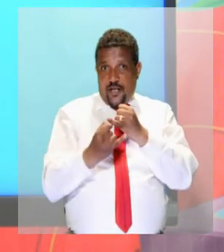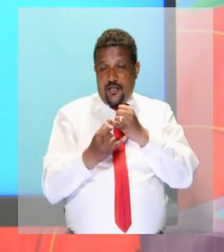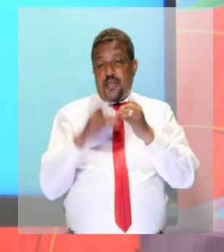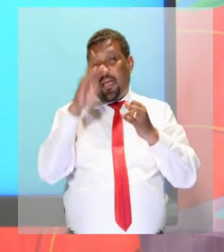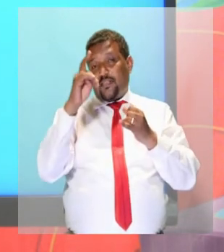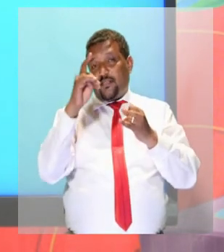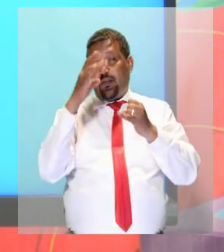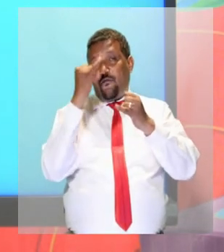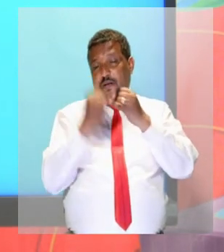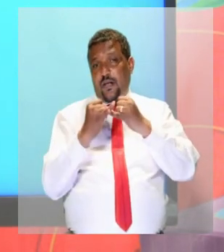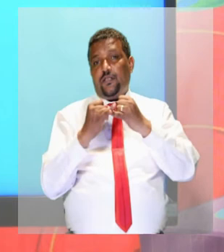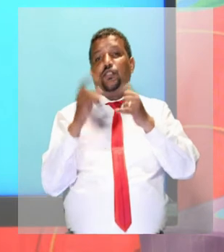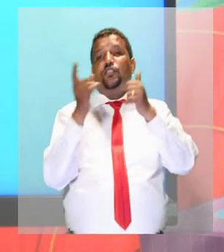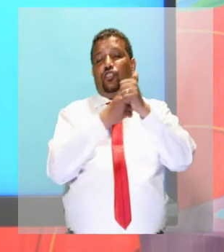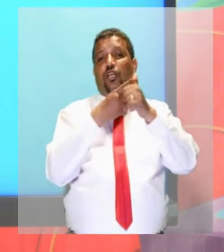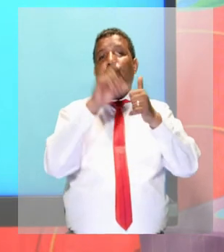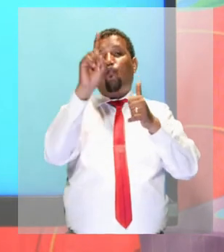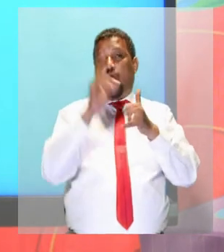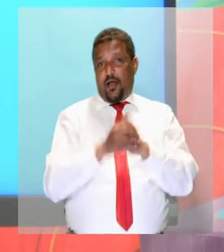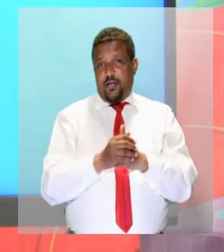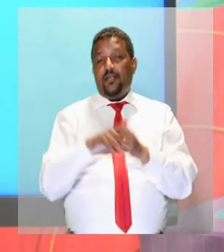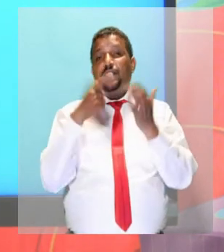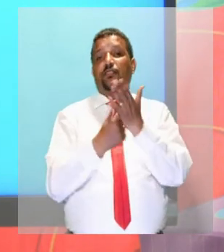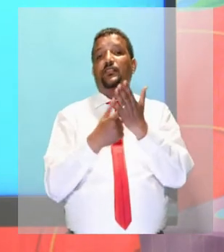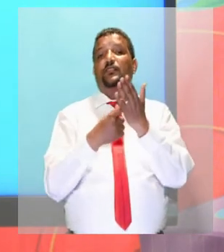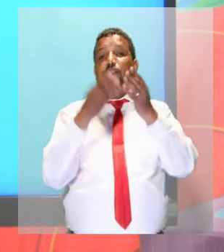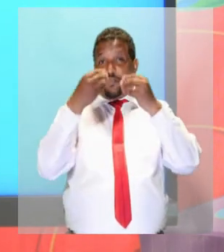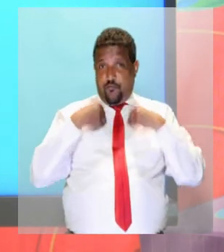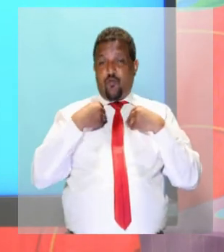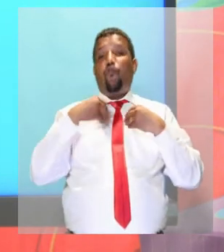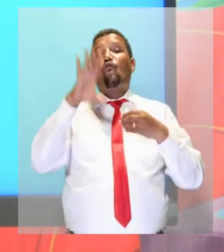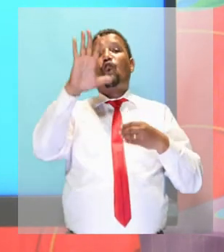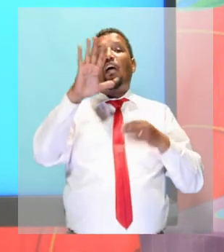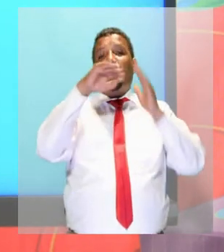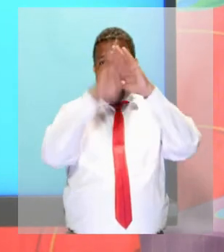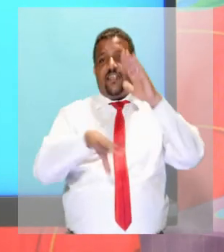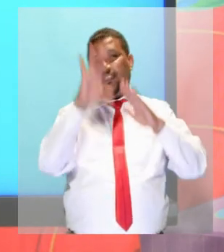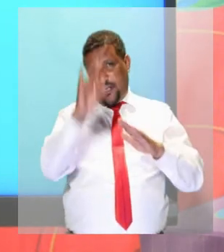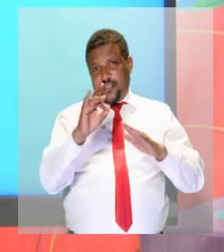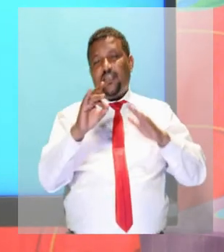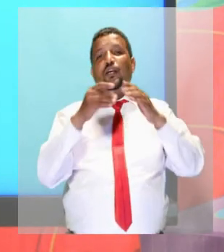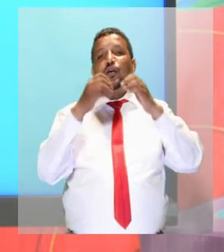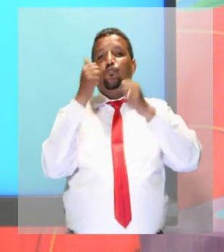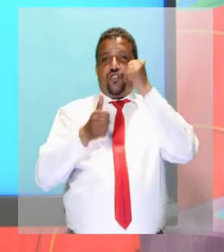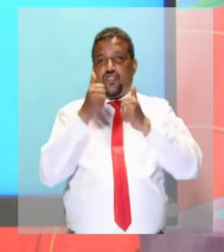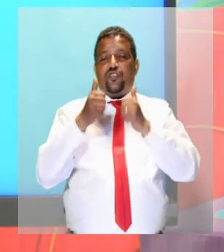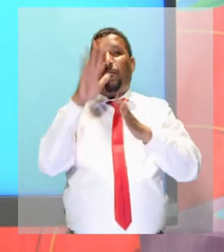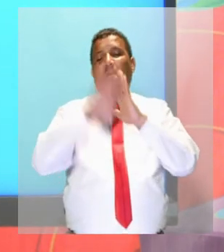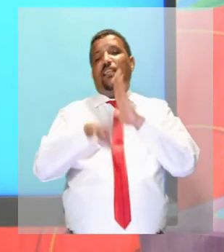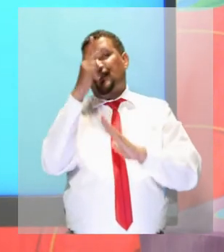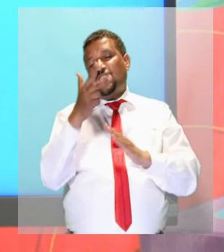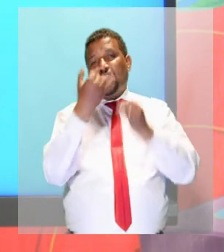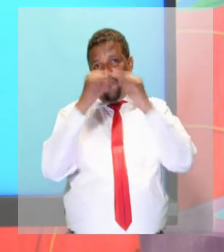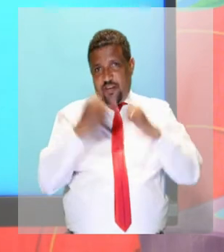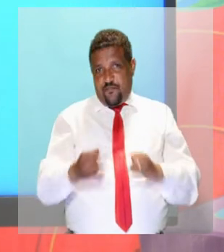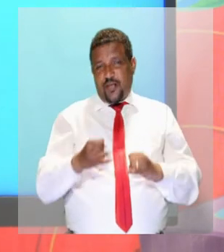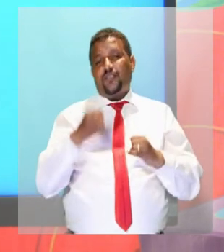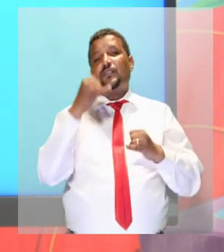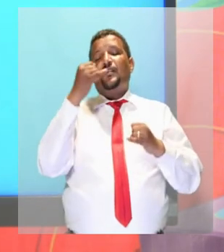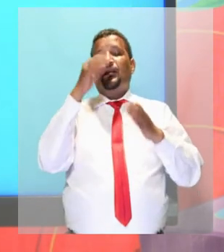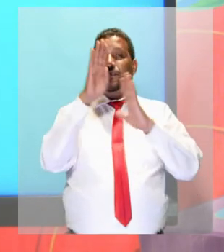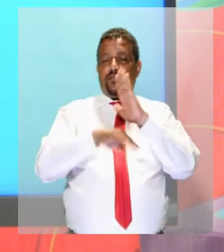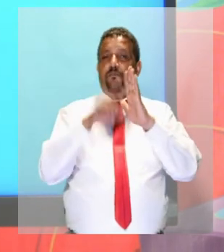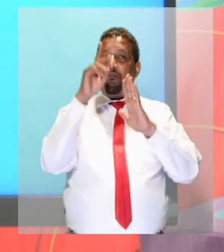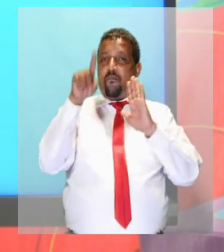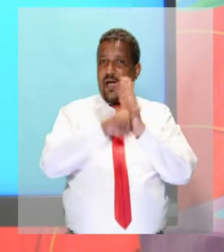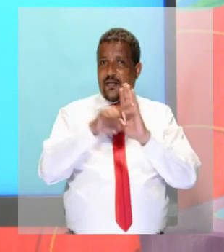x initial is 1. And this will give you 5 minus 8, which is minus 3, divided by 1, and this is minus 3.